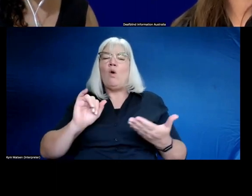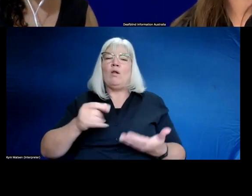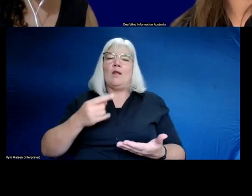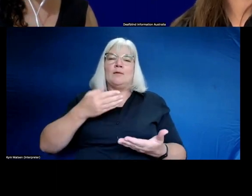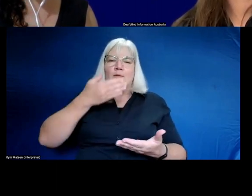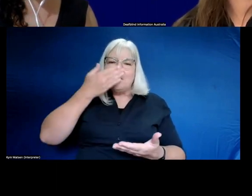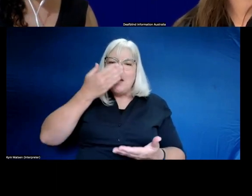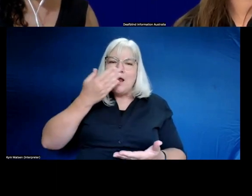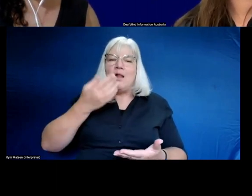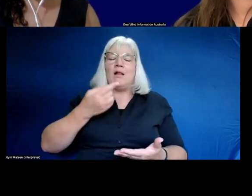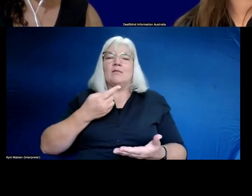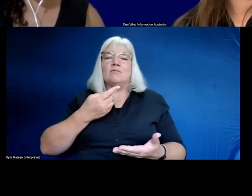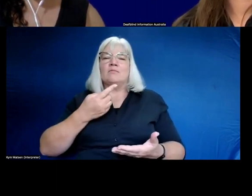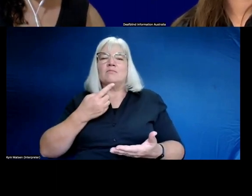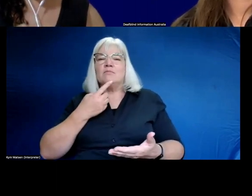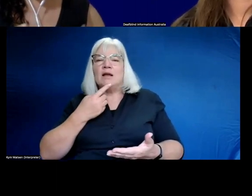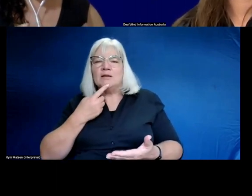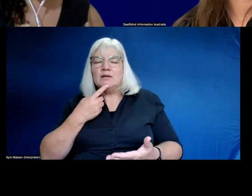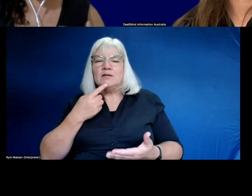help them access